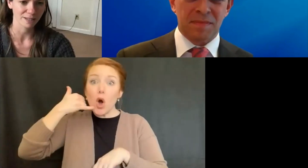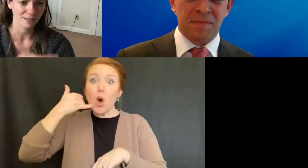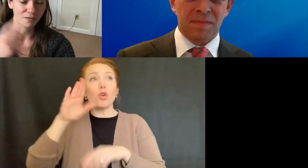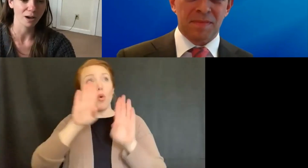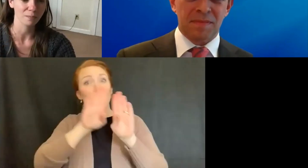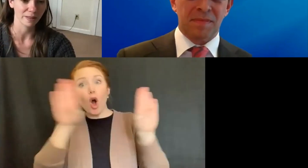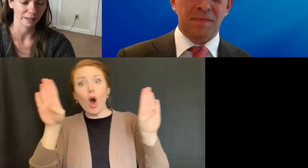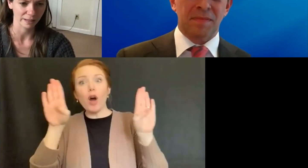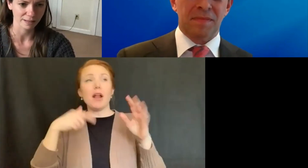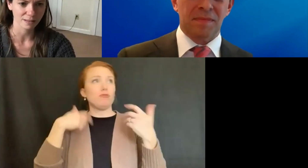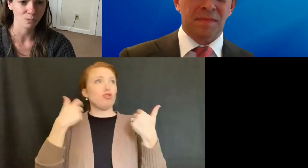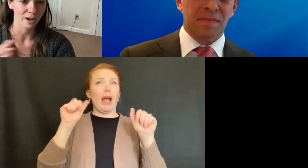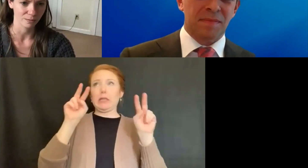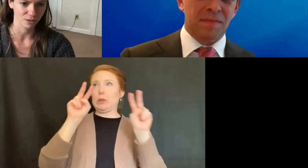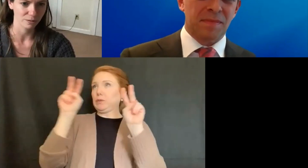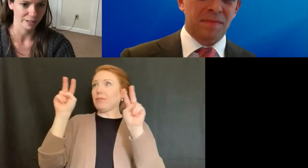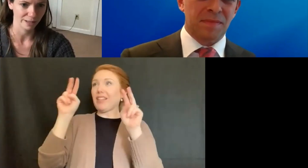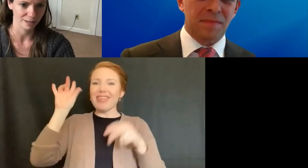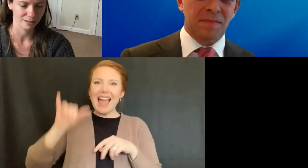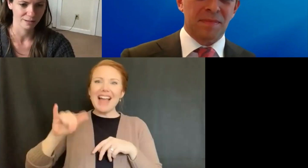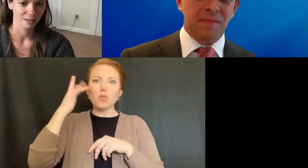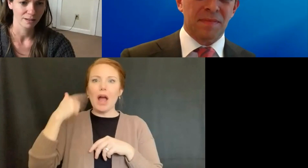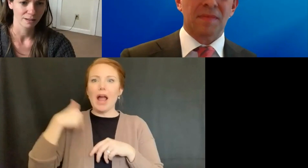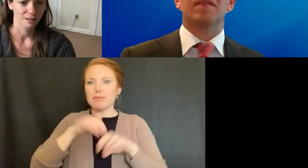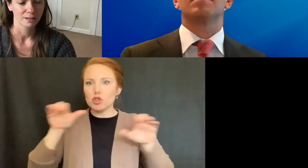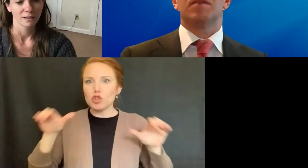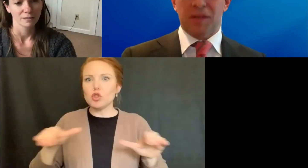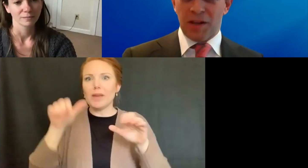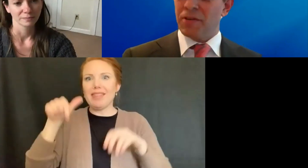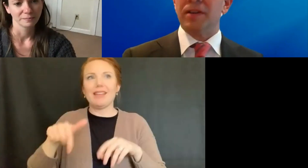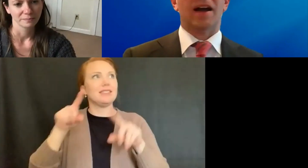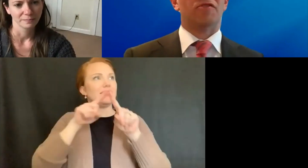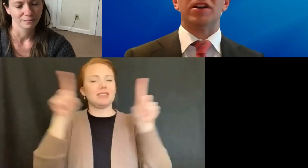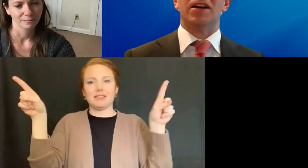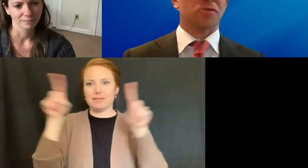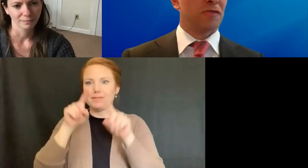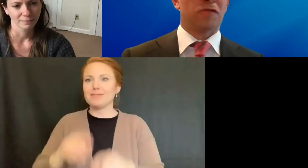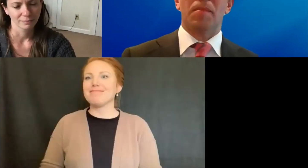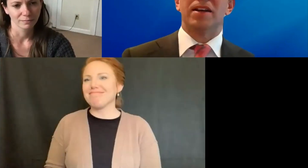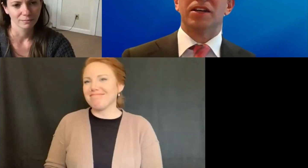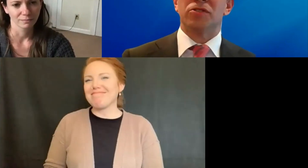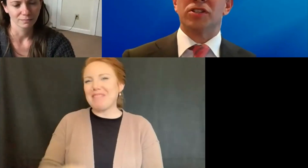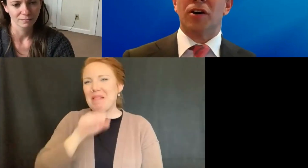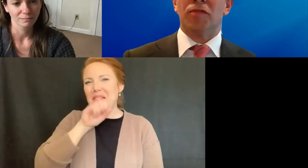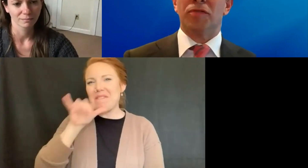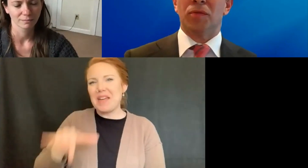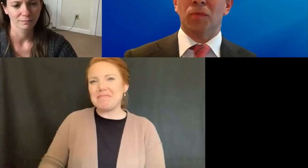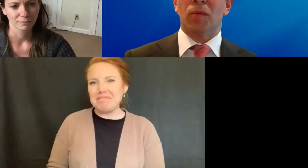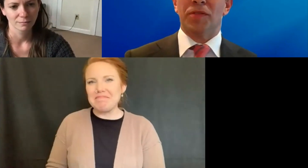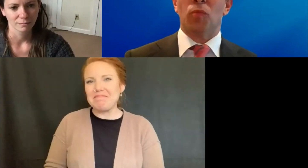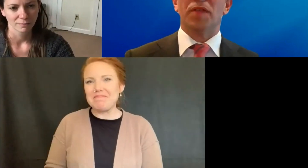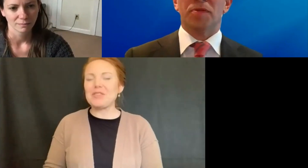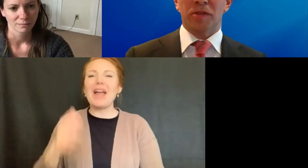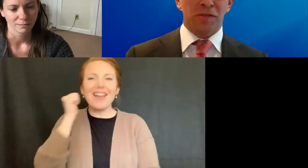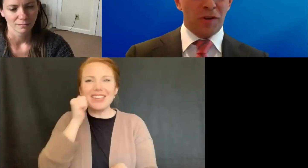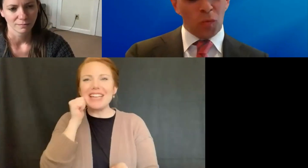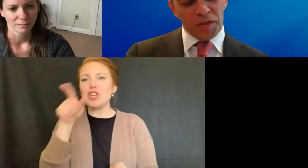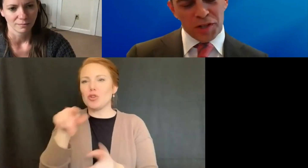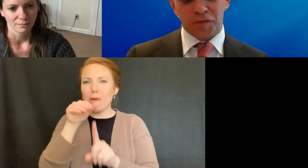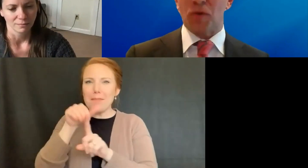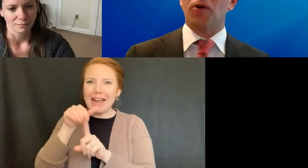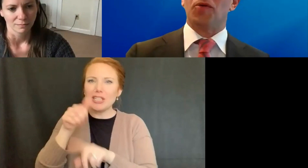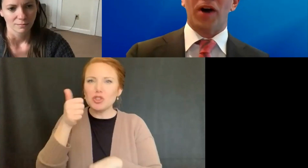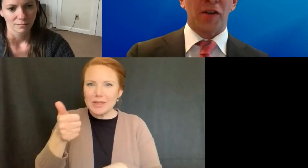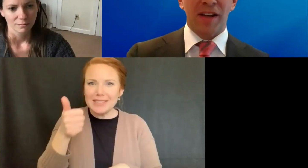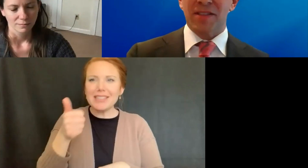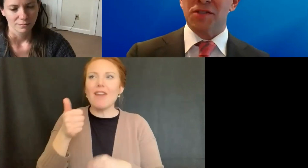wrapping myself up in that, this is why I'm doing this. Love it. Every day, sort of reminding yourself what